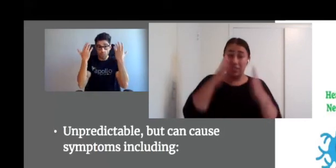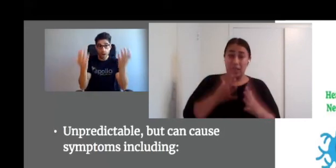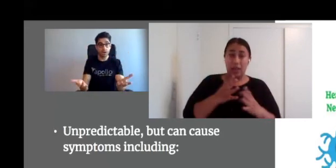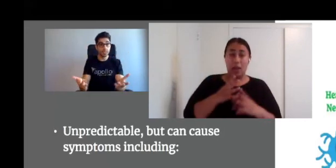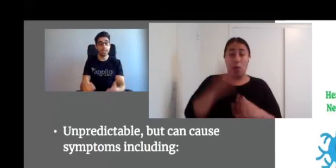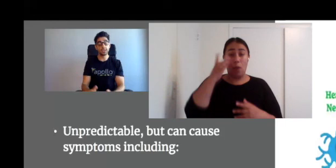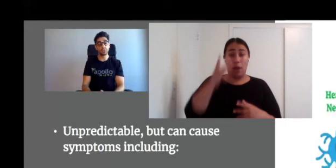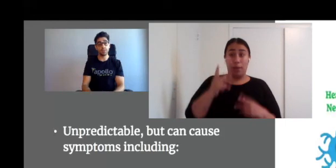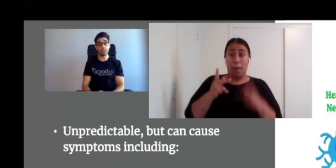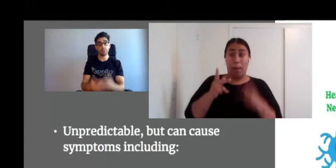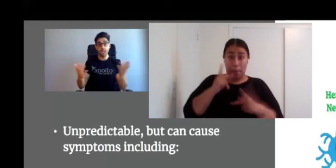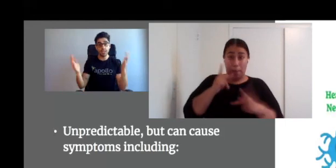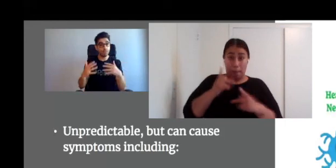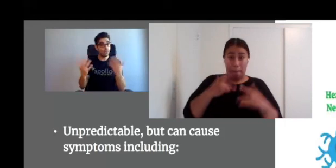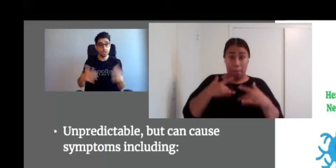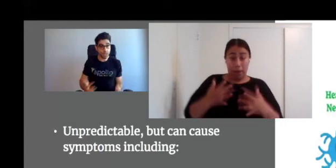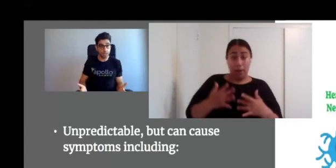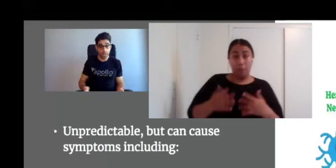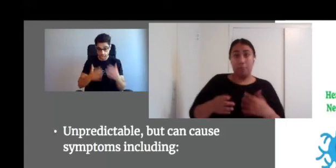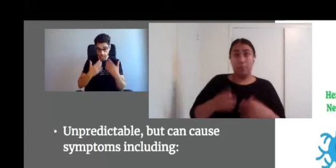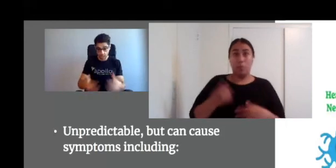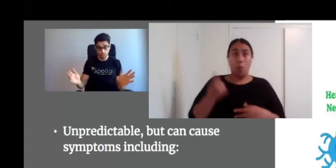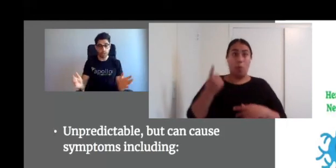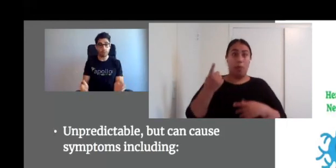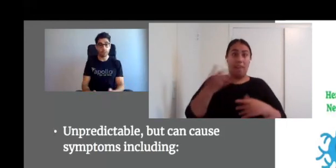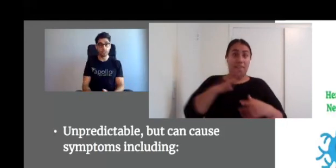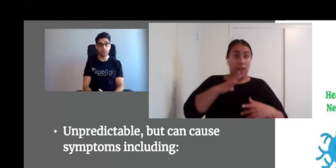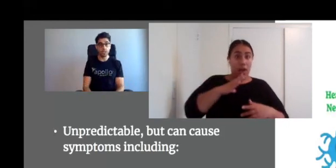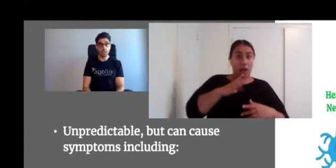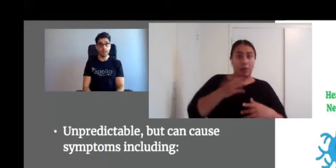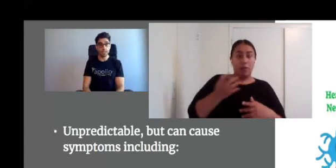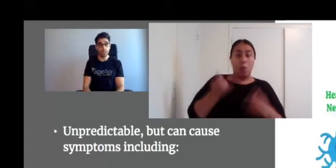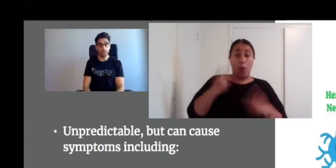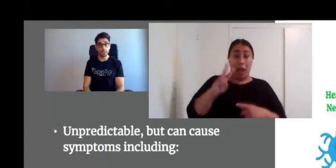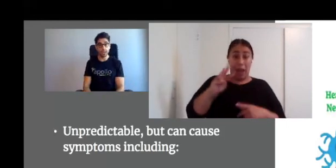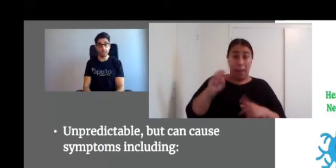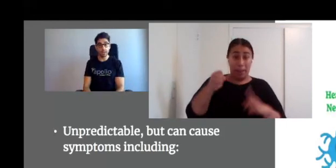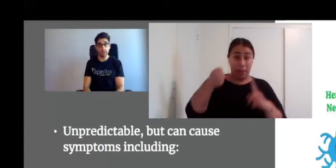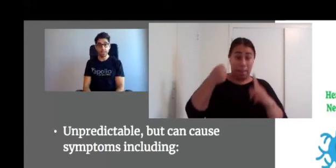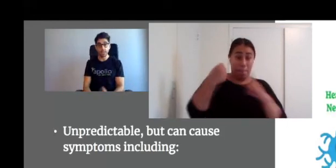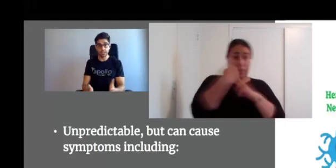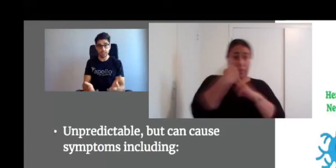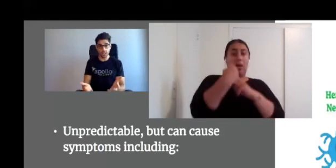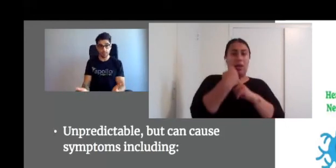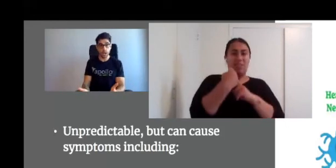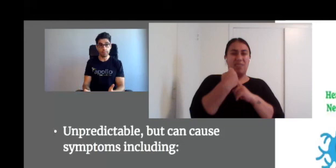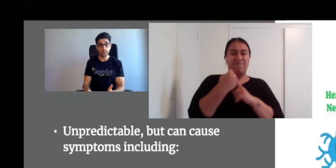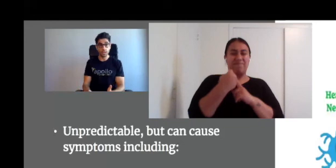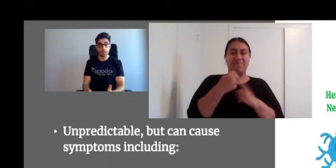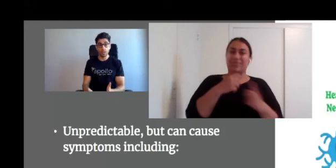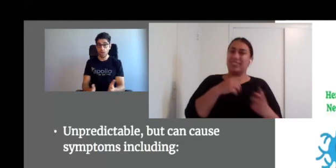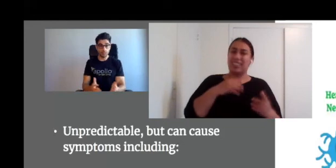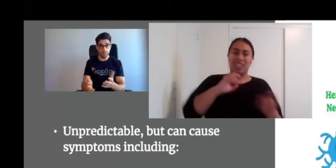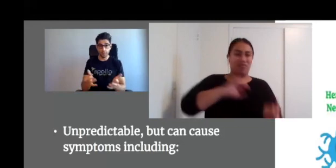not aware that they had to go to the bathroom and they feel nothing. And they will unfortunately evacuate their entire bladder. And this can cause